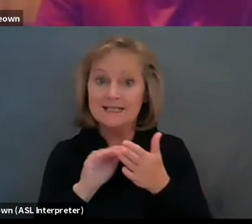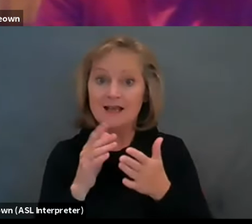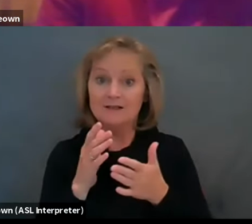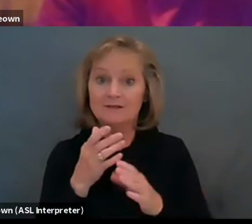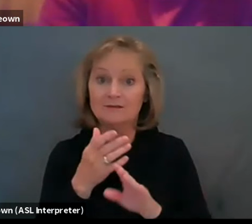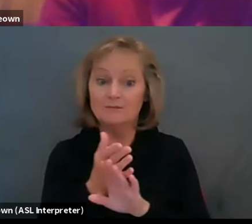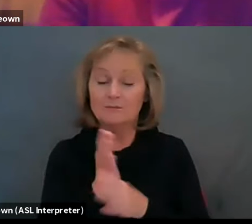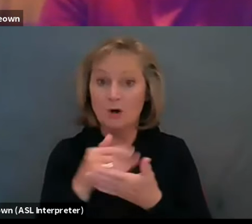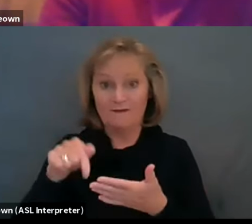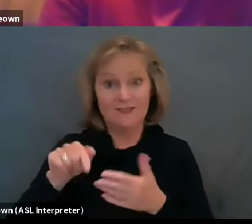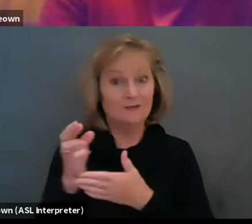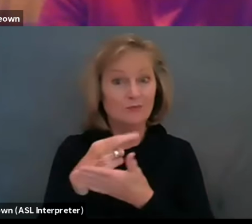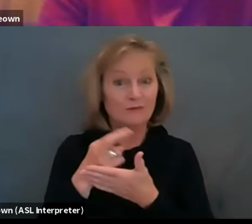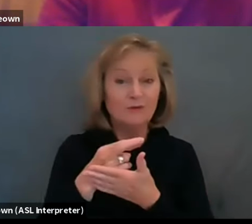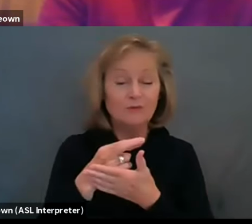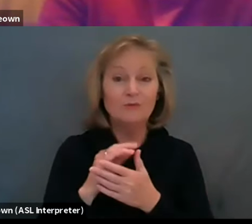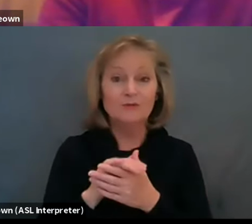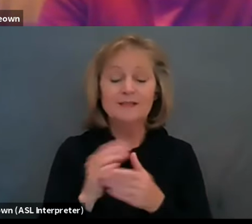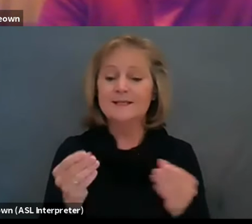of this review, is that